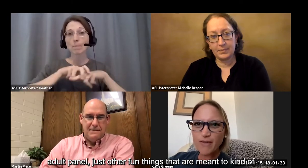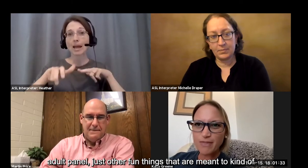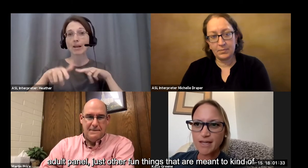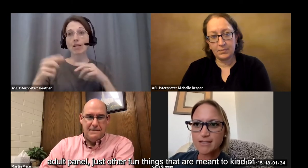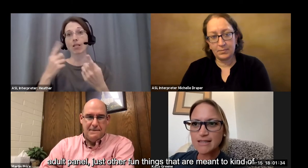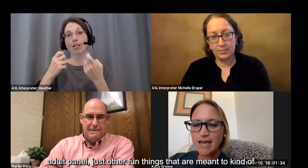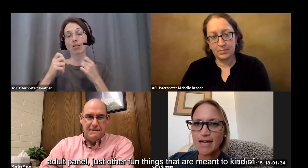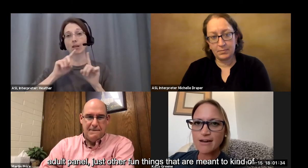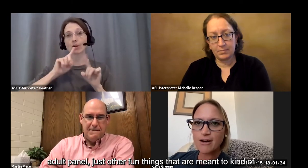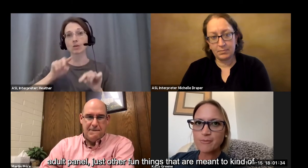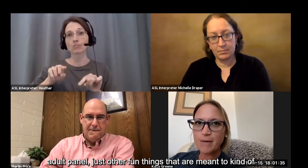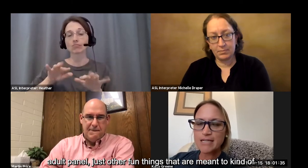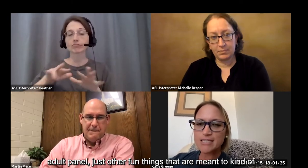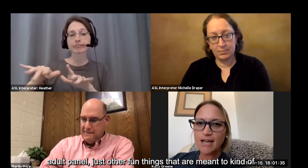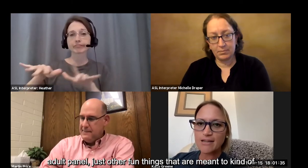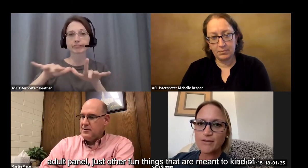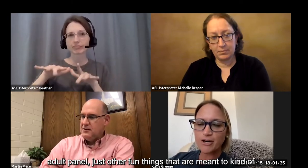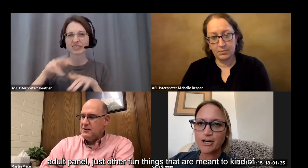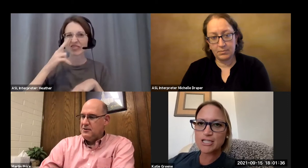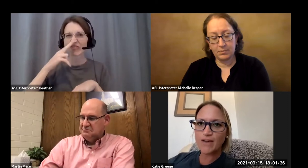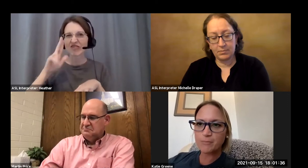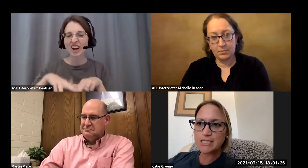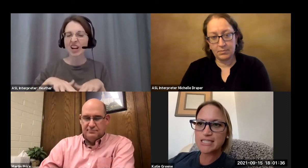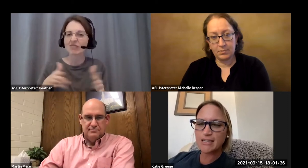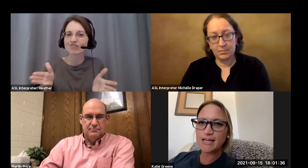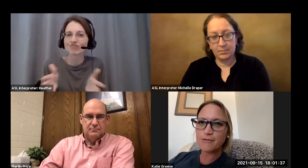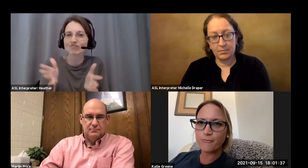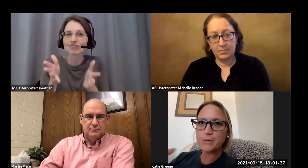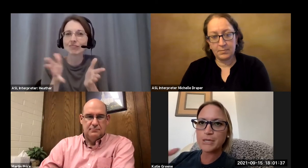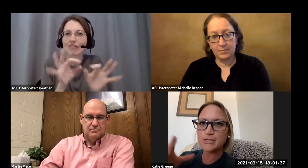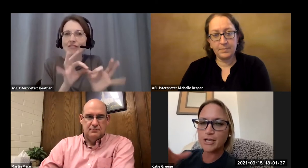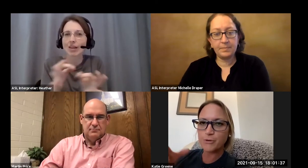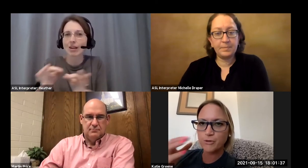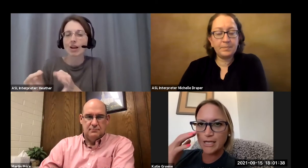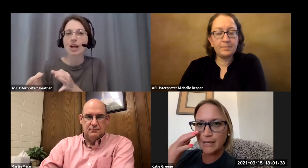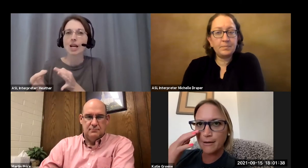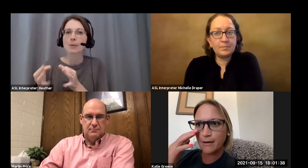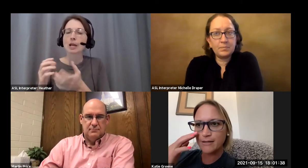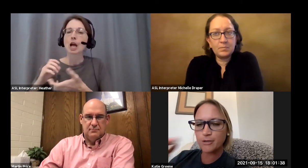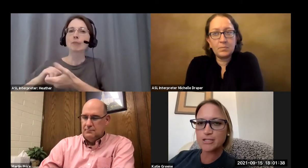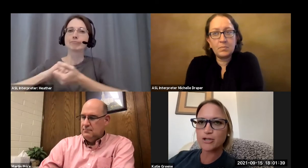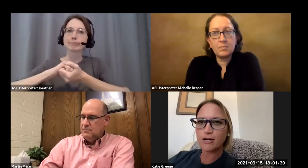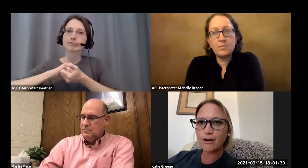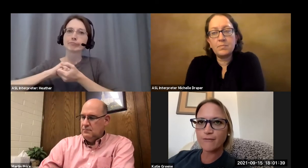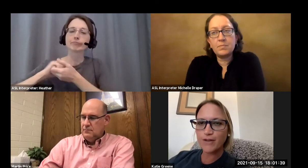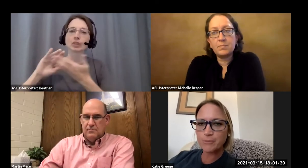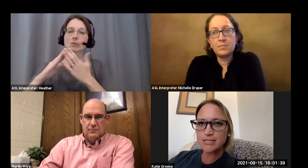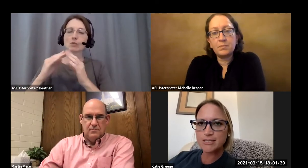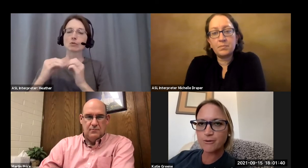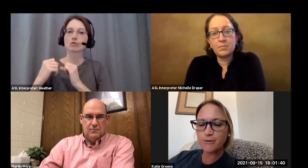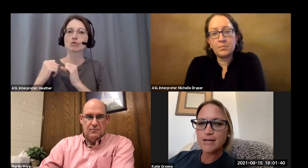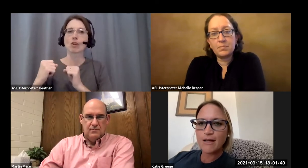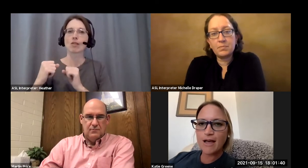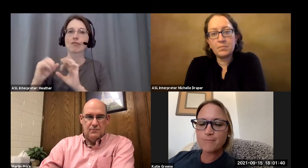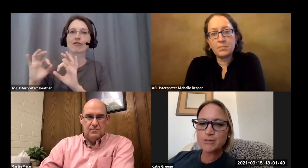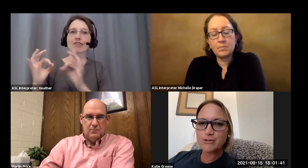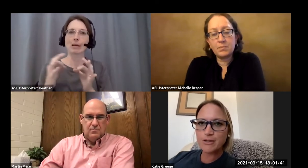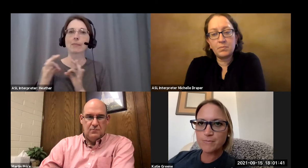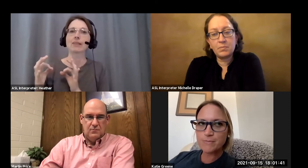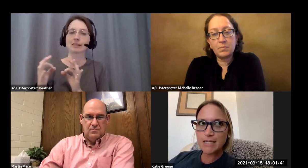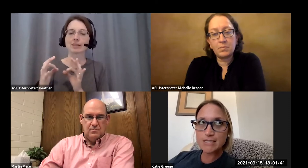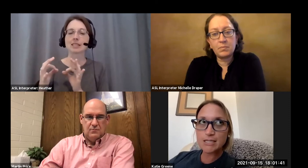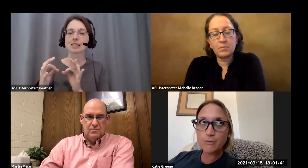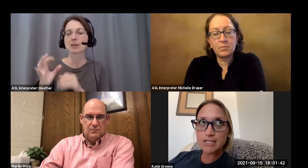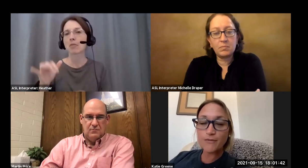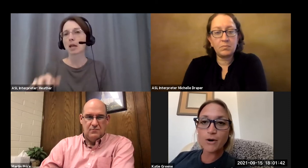some other fun things that are meant to kind of encourage families and kind of build a community here a little bit stronger of families. So those are